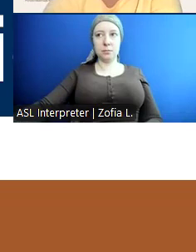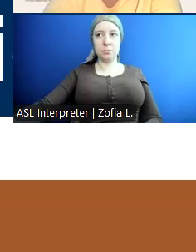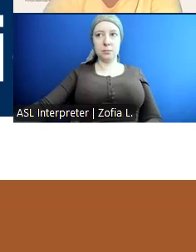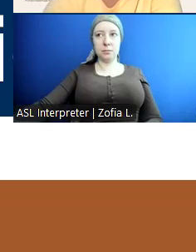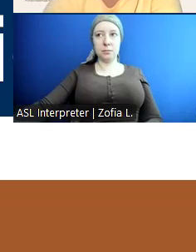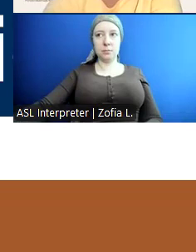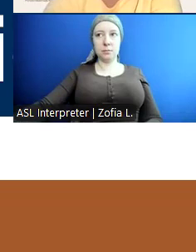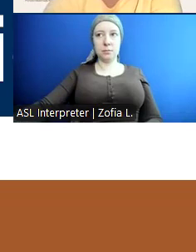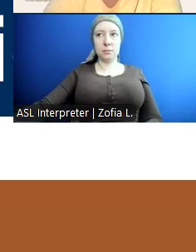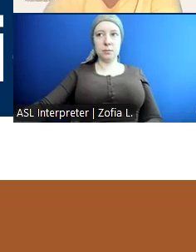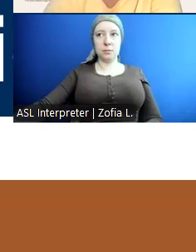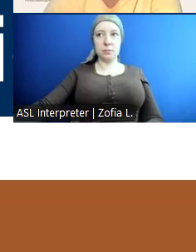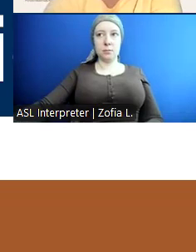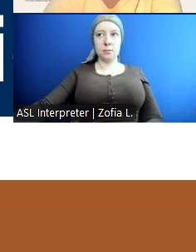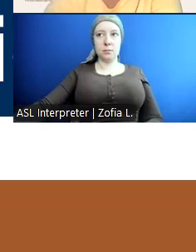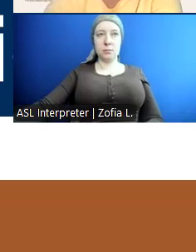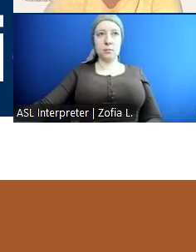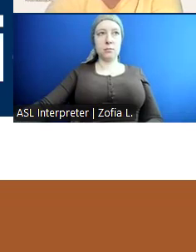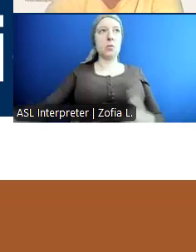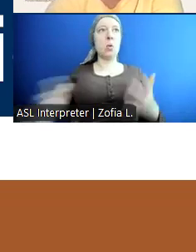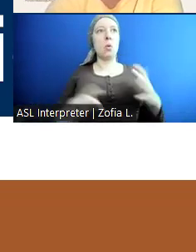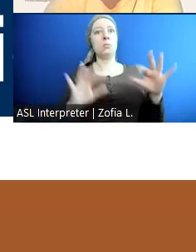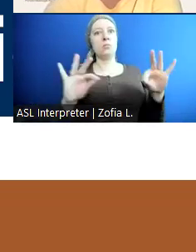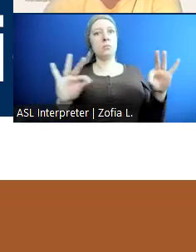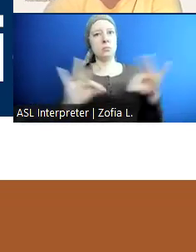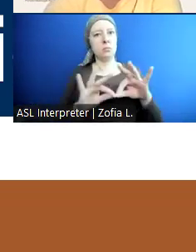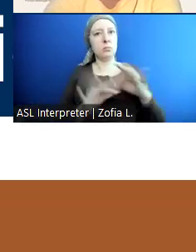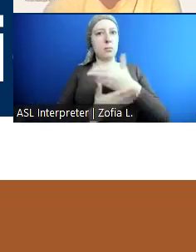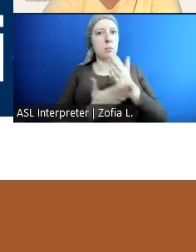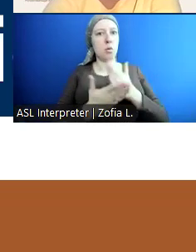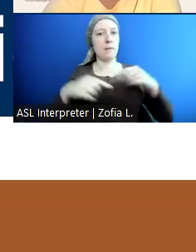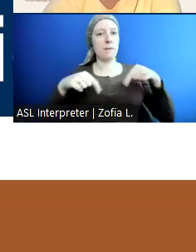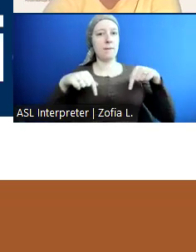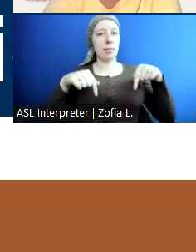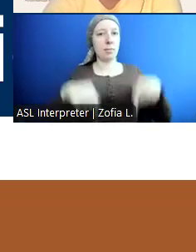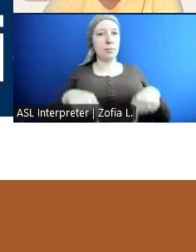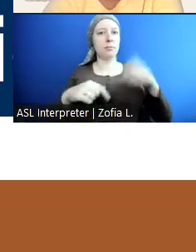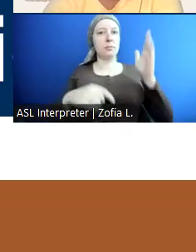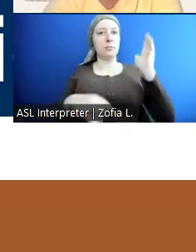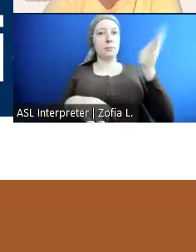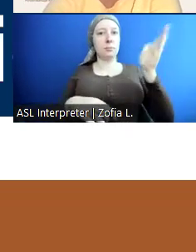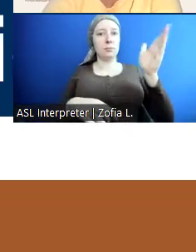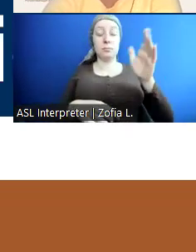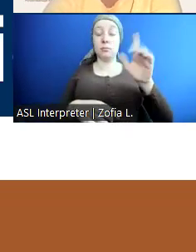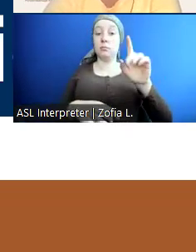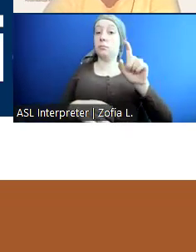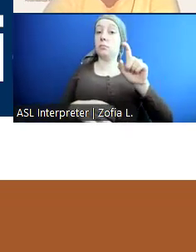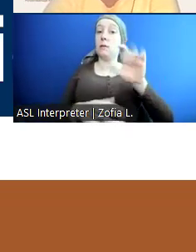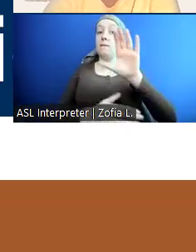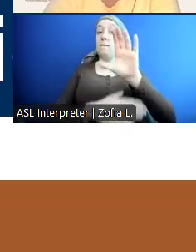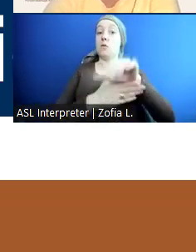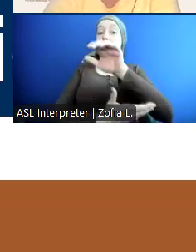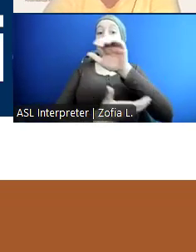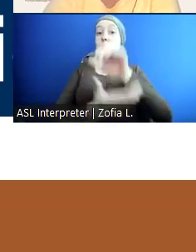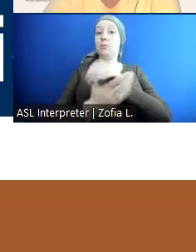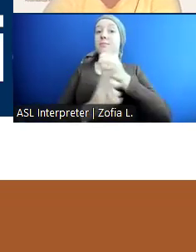to get to the, I think, a core piece of this presentation, which is enforced marriage, you know, just a form